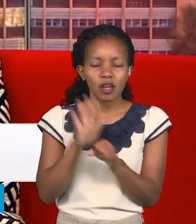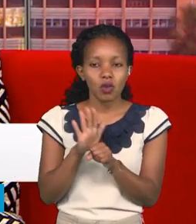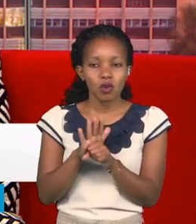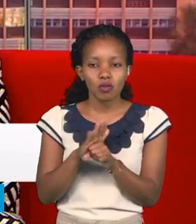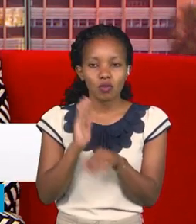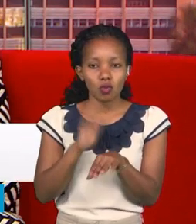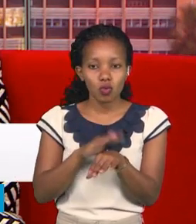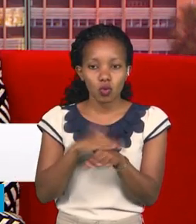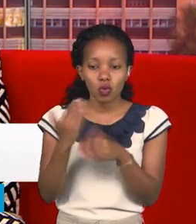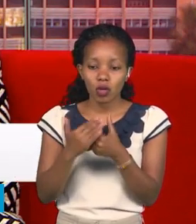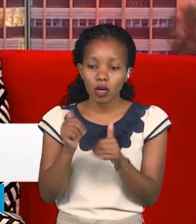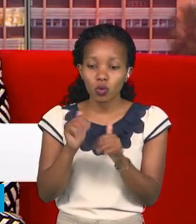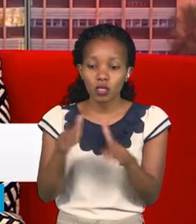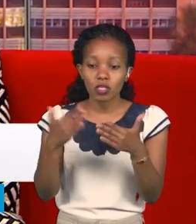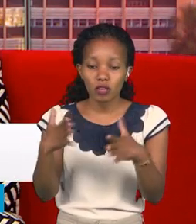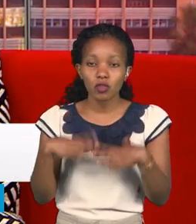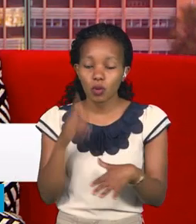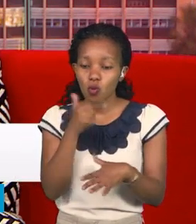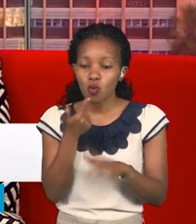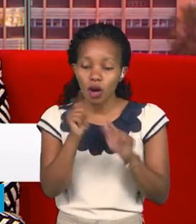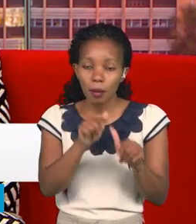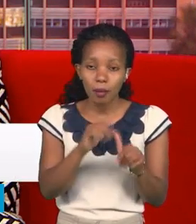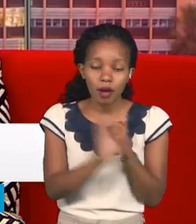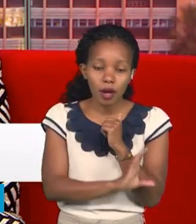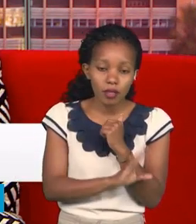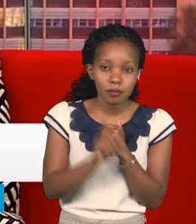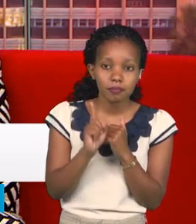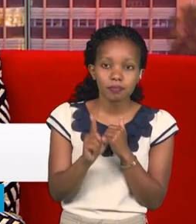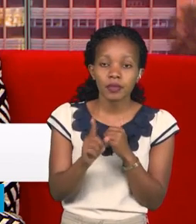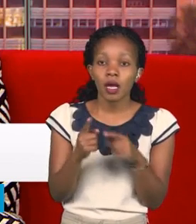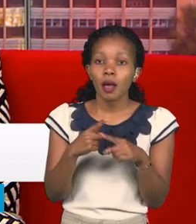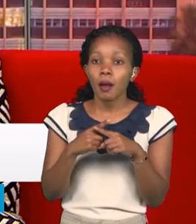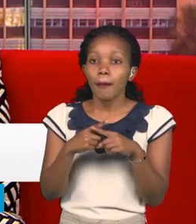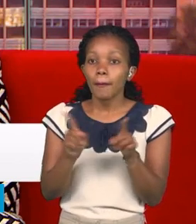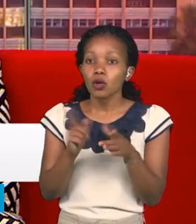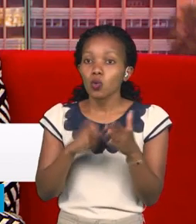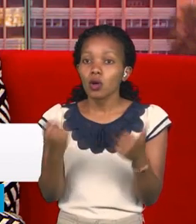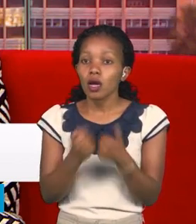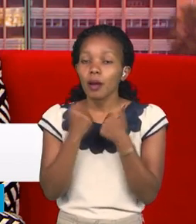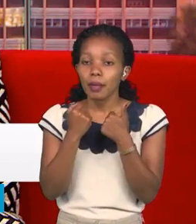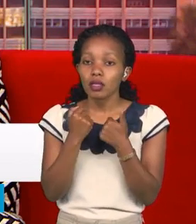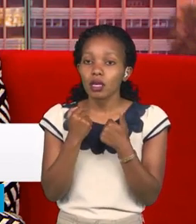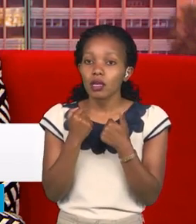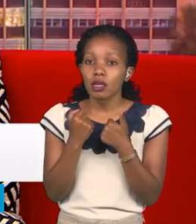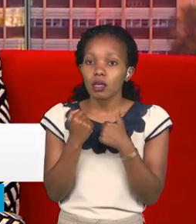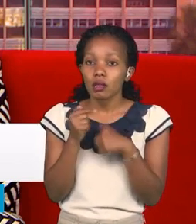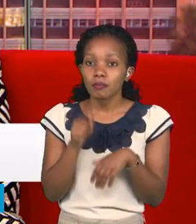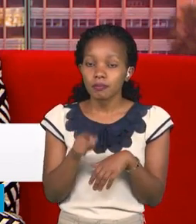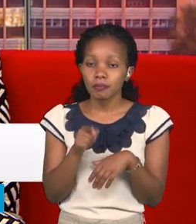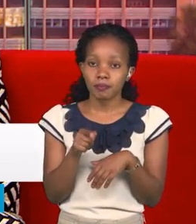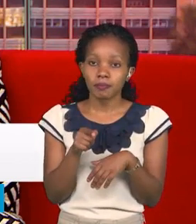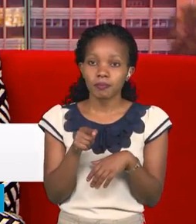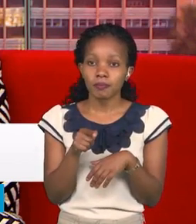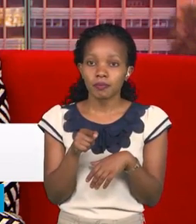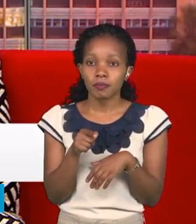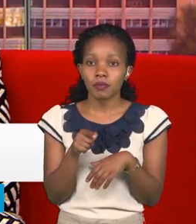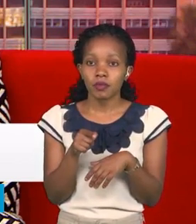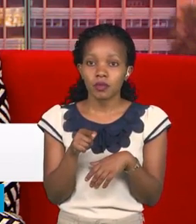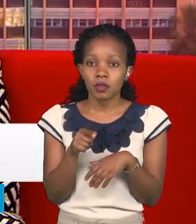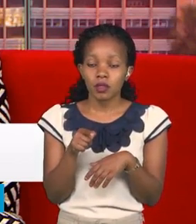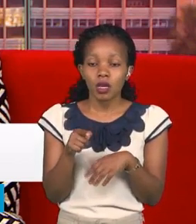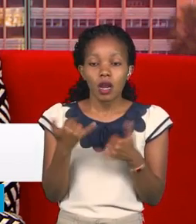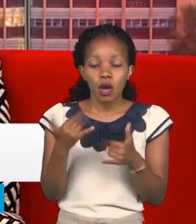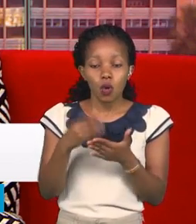they extend to the people who come into the country. So what happens is, as we are on the, you know, on the curve of